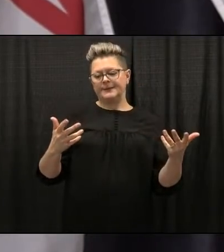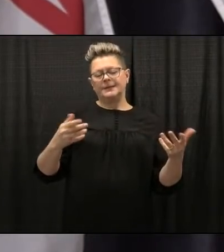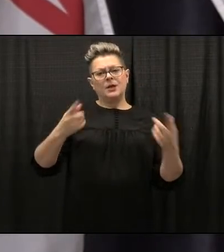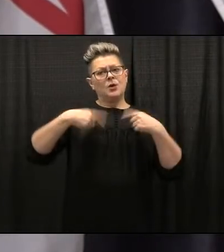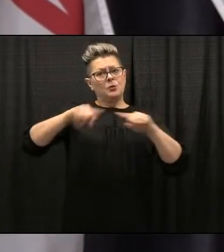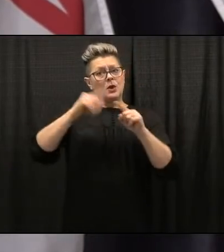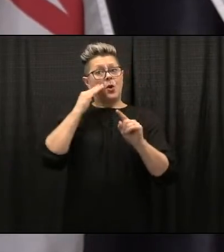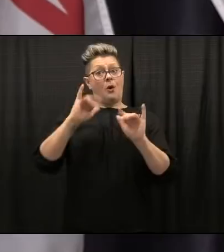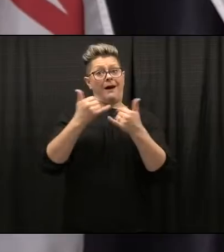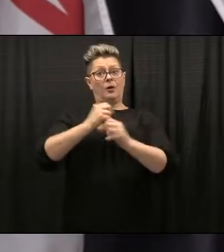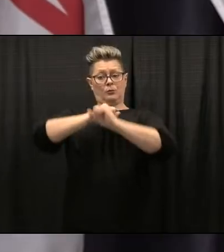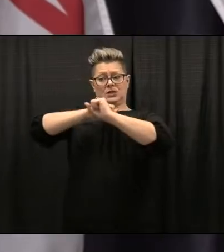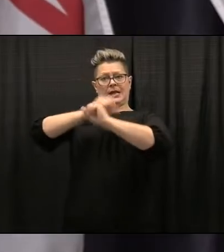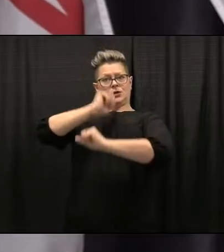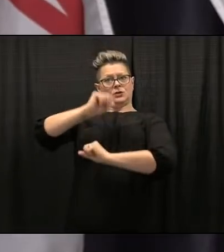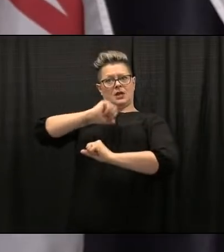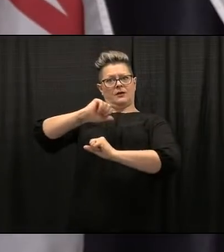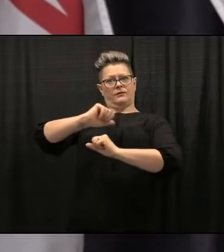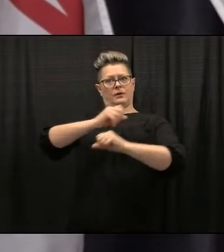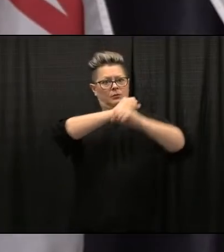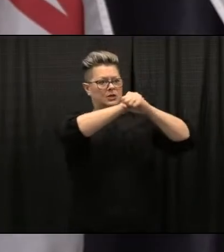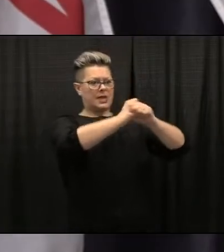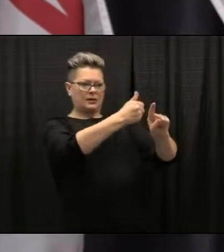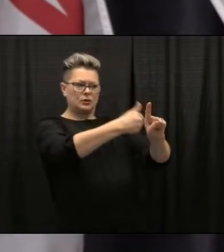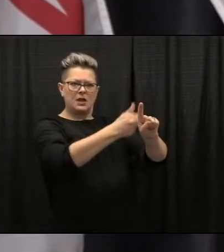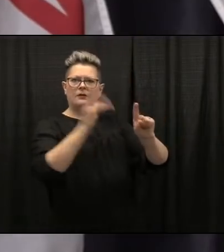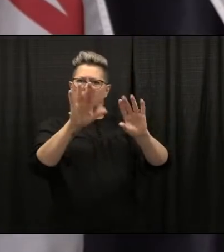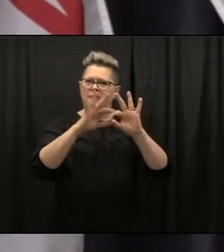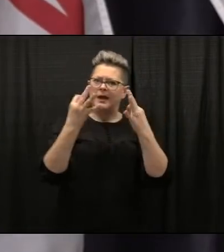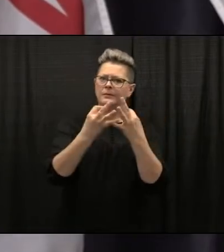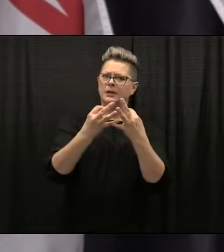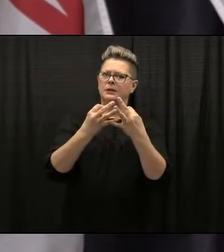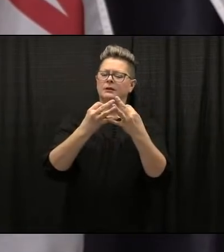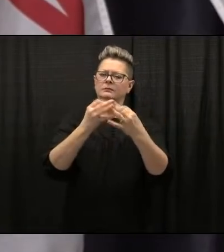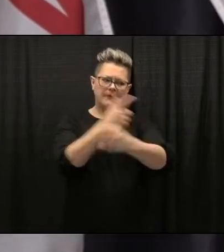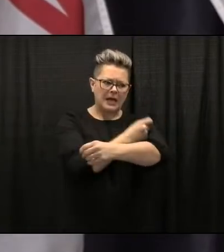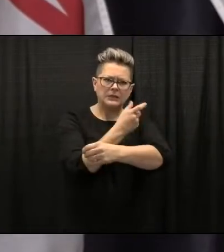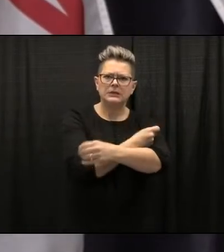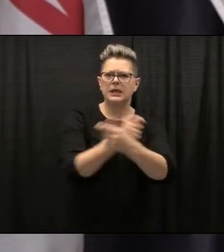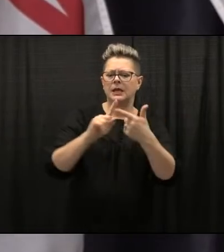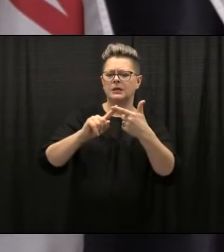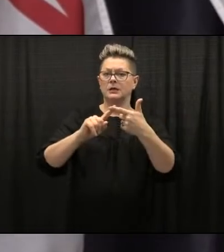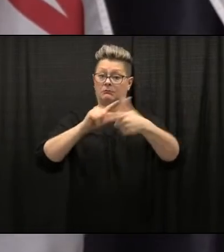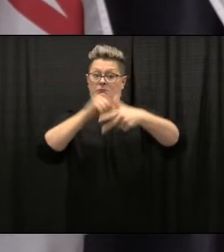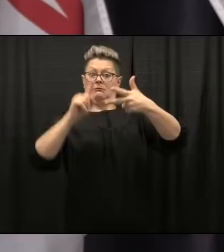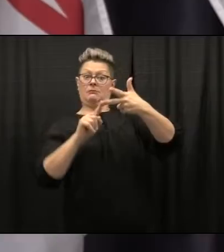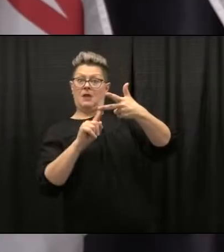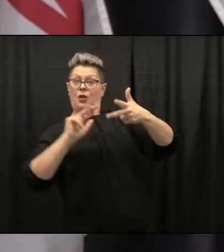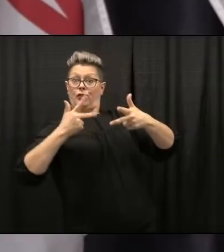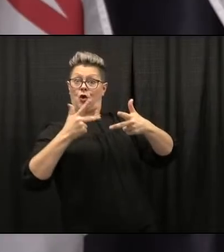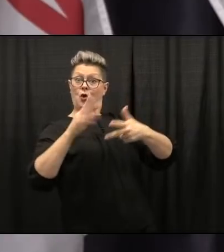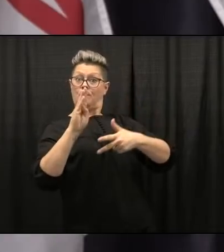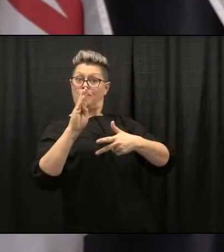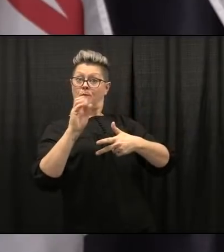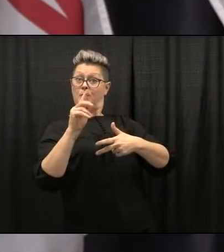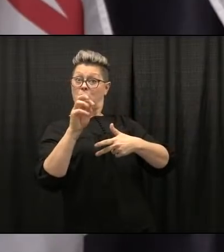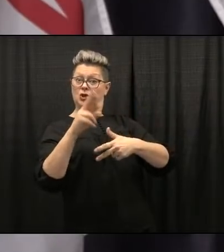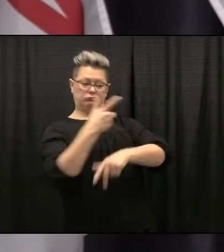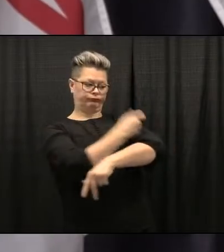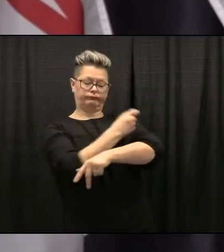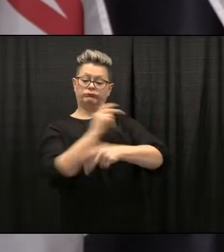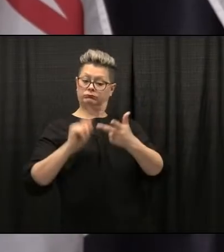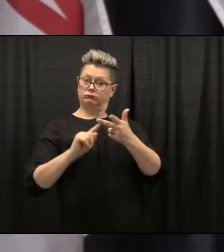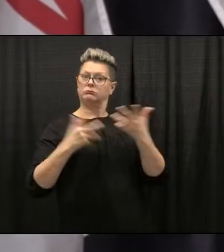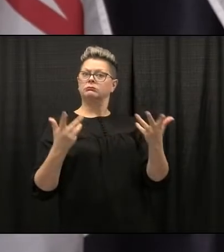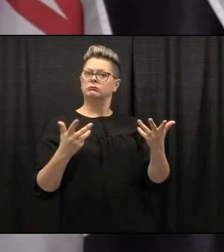to be able to protect ourselves. So getting vaccinated, getting boosted, those are all very important. We know keeping our